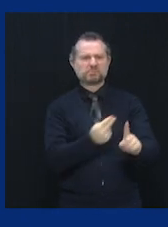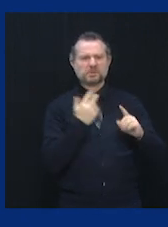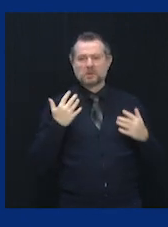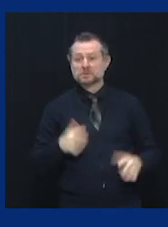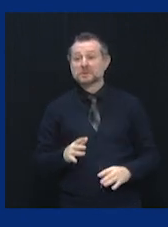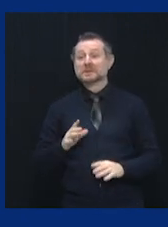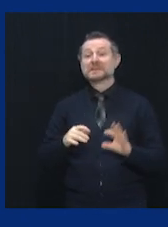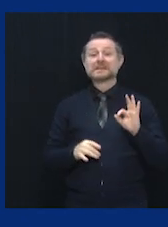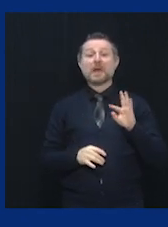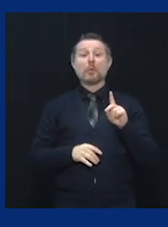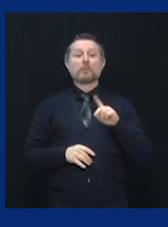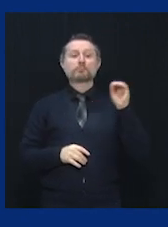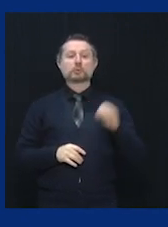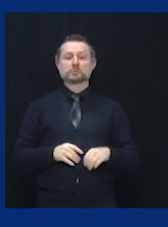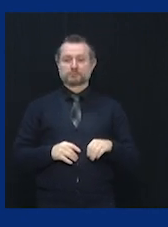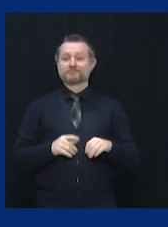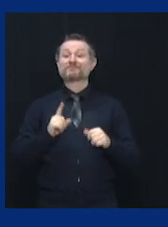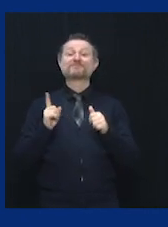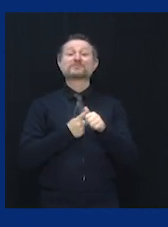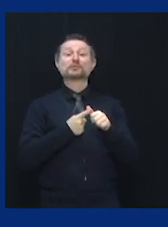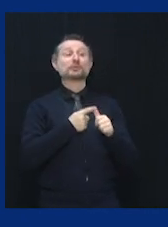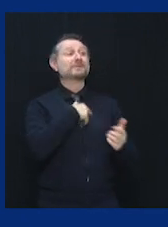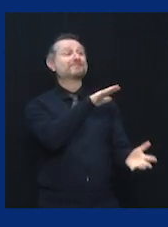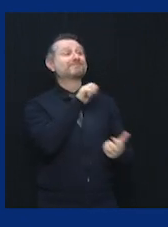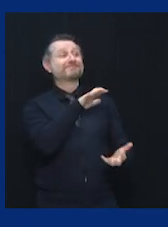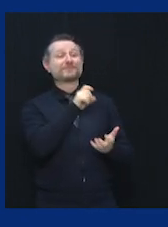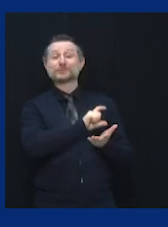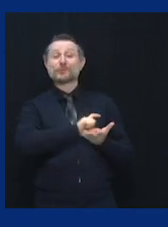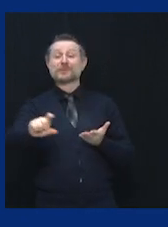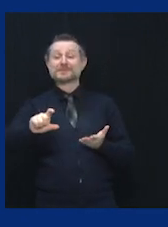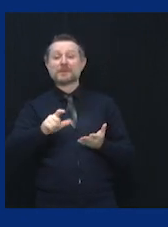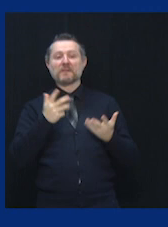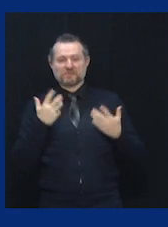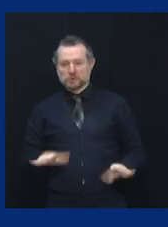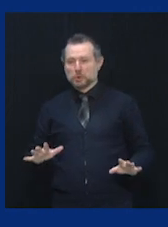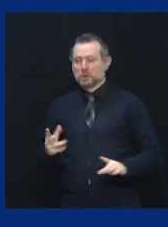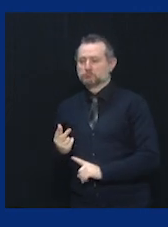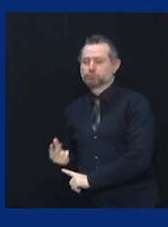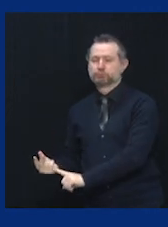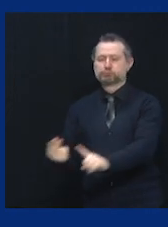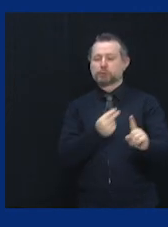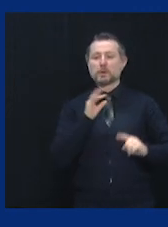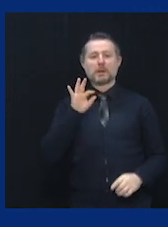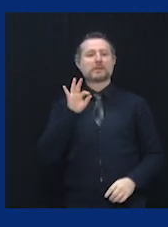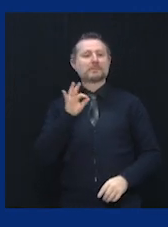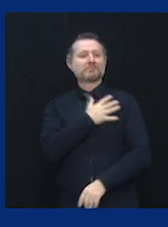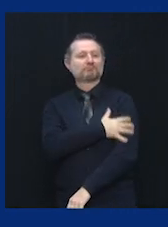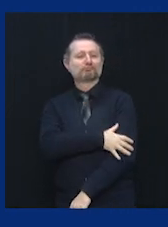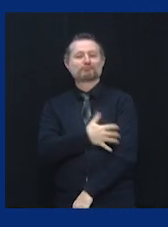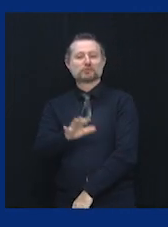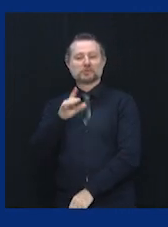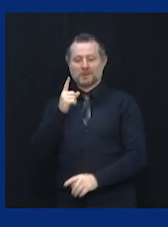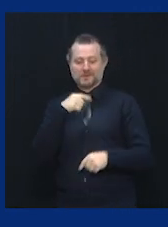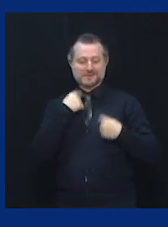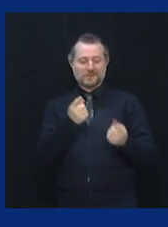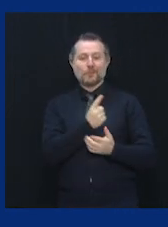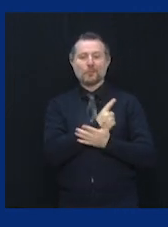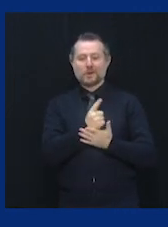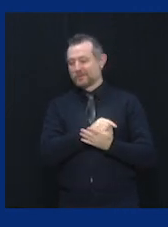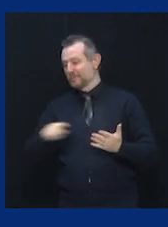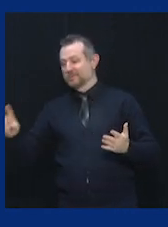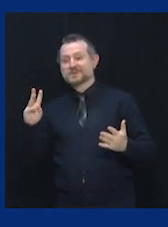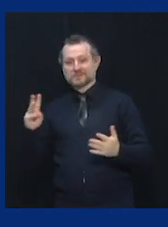vaccine we've received has been put in arms. And that's a great number. And